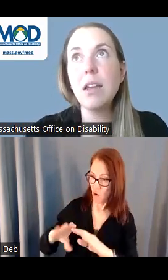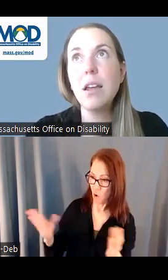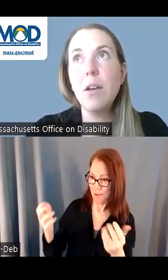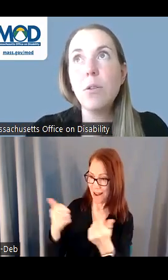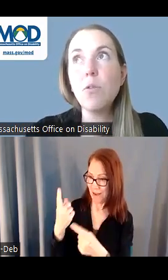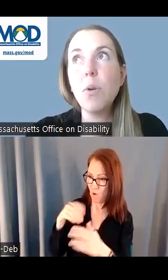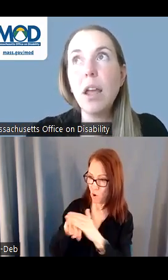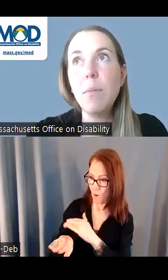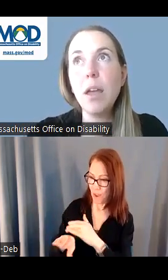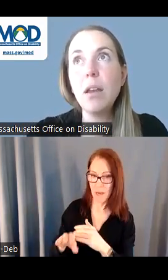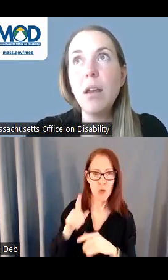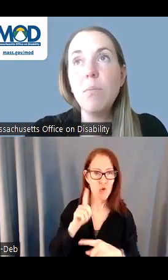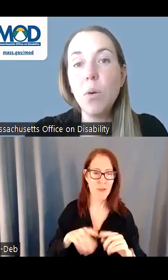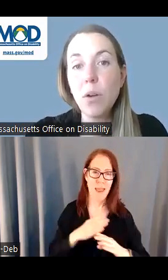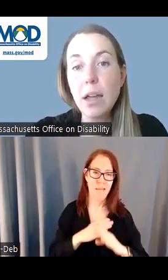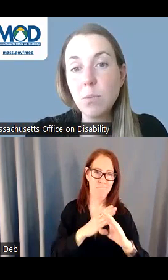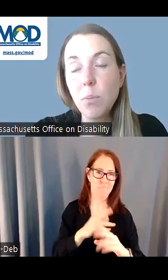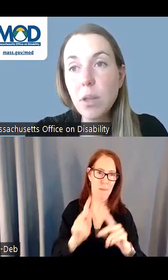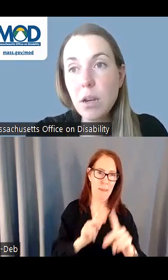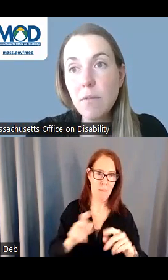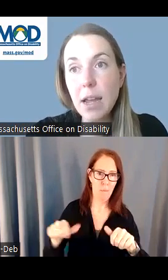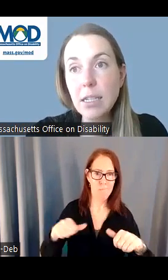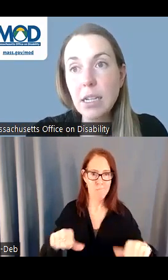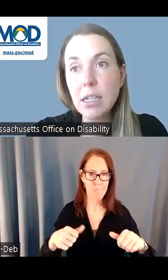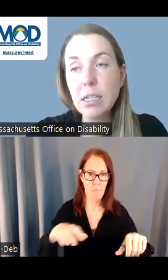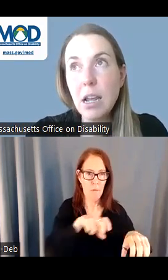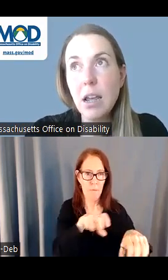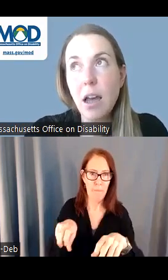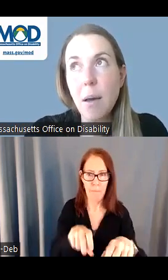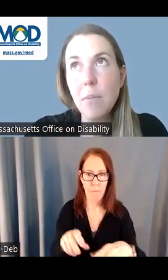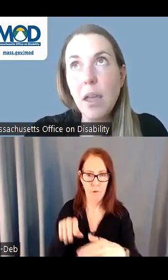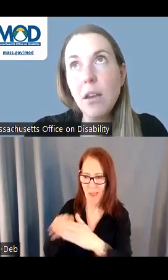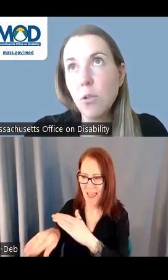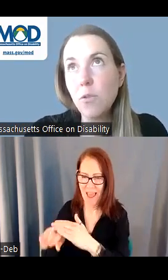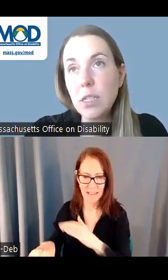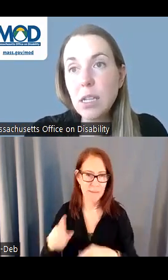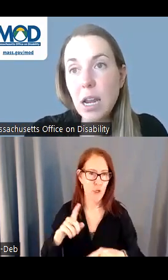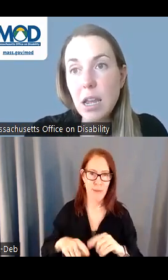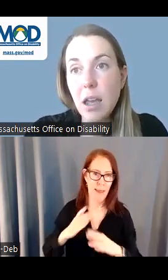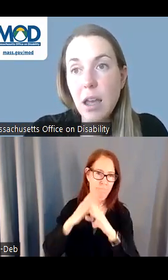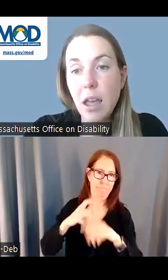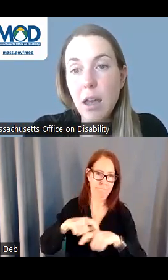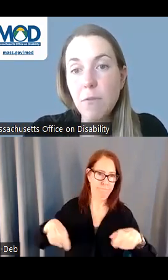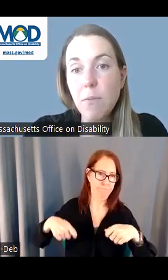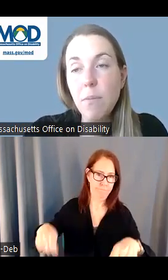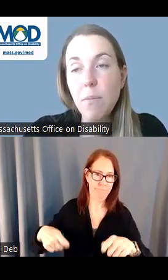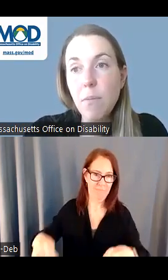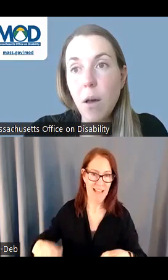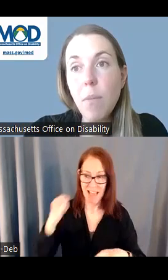can't sort of prohibit motorized mobility devices in your facility